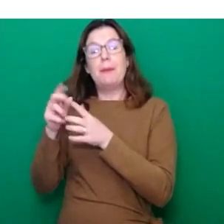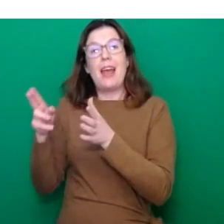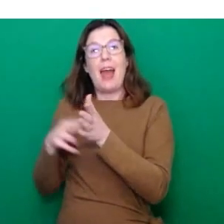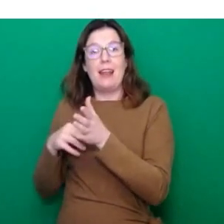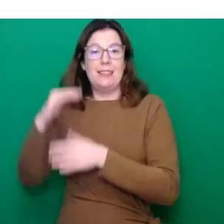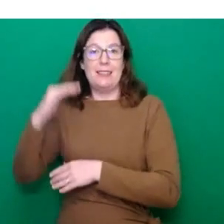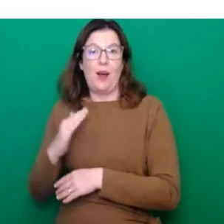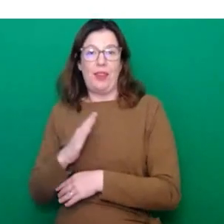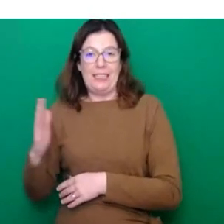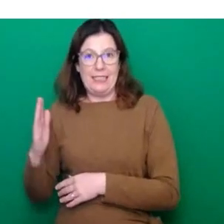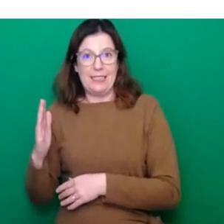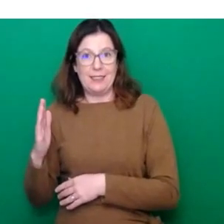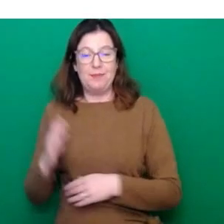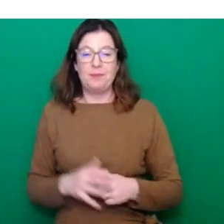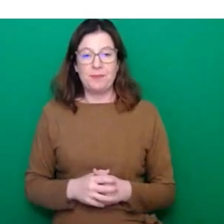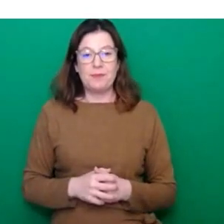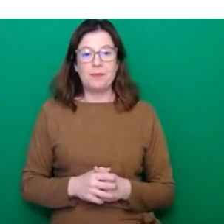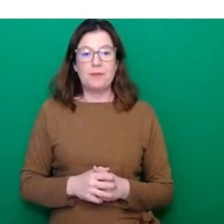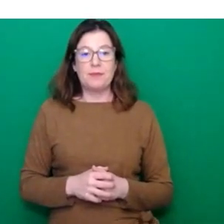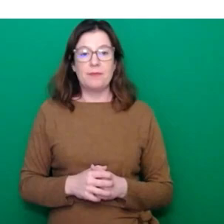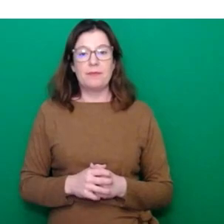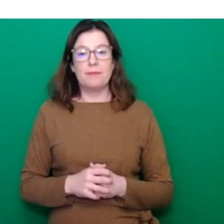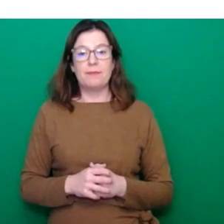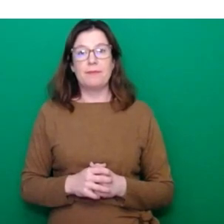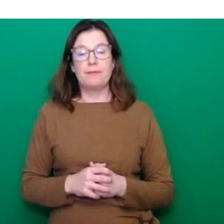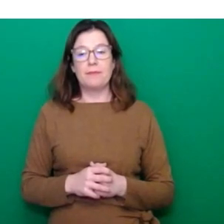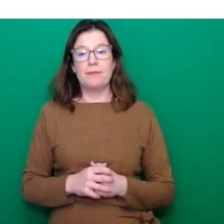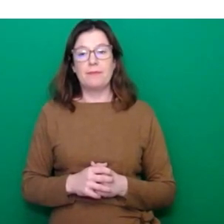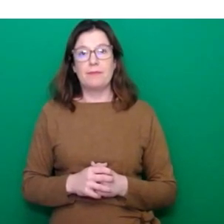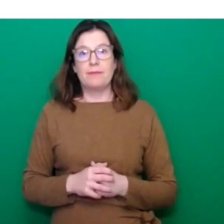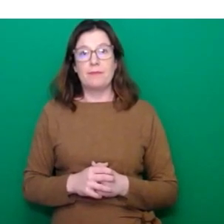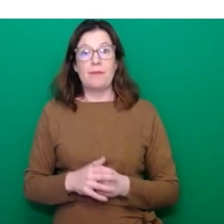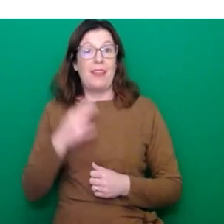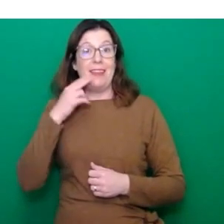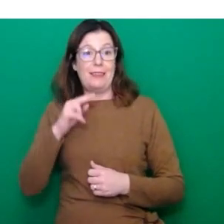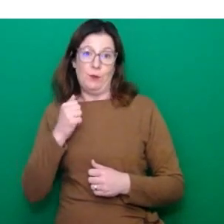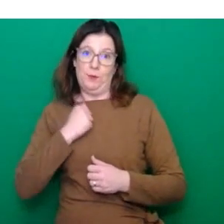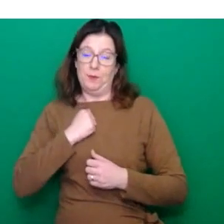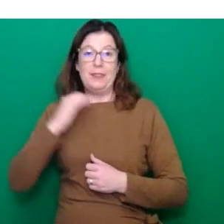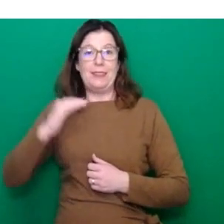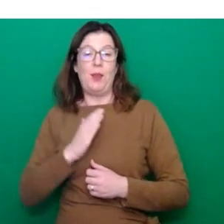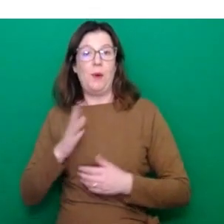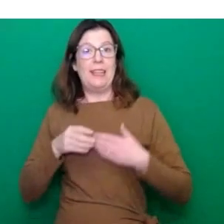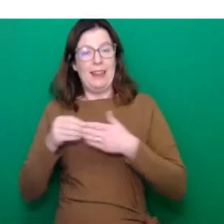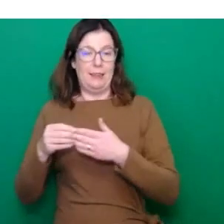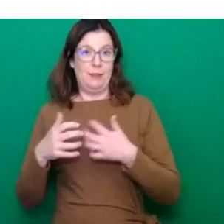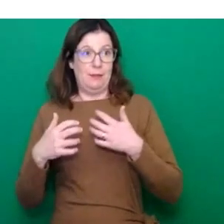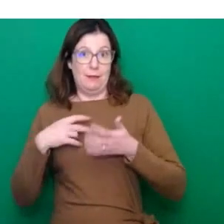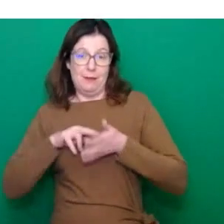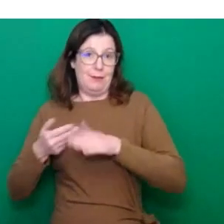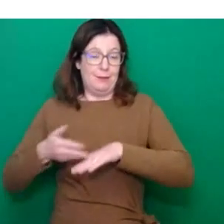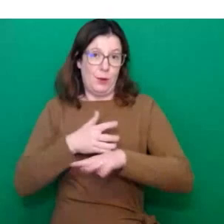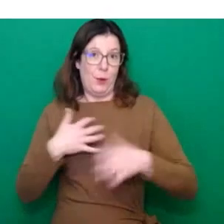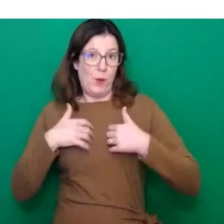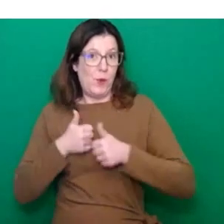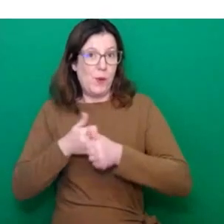South East. And as I say, this is a South East led event this afternoon, which we're very excited to put together for you. So in